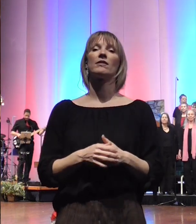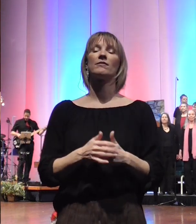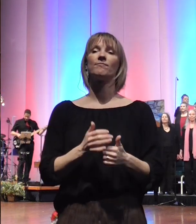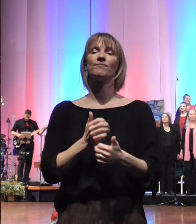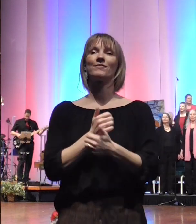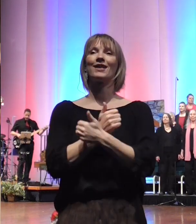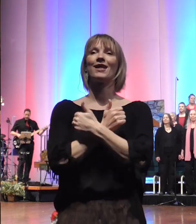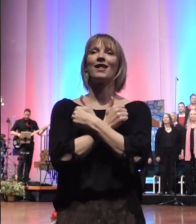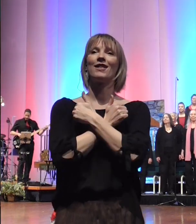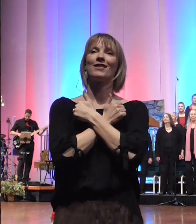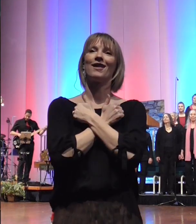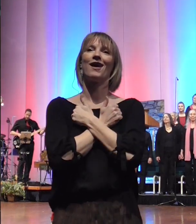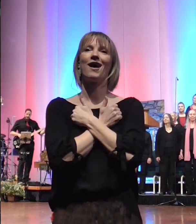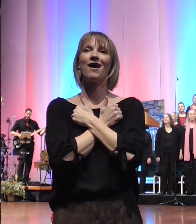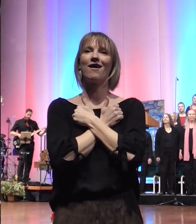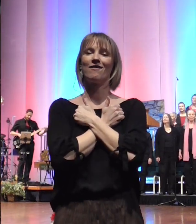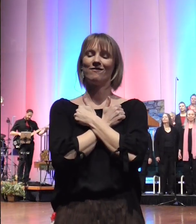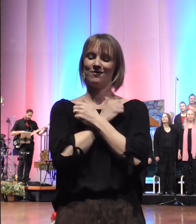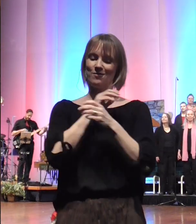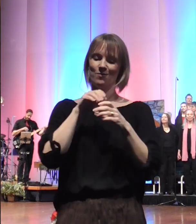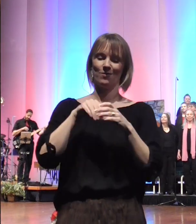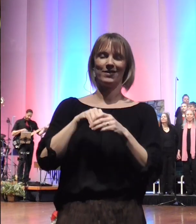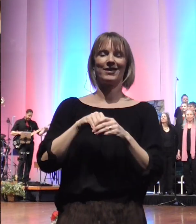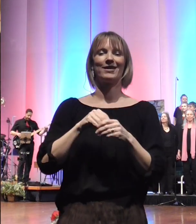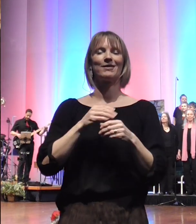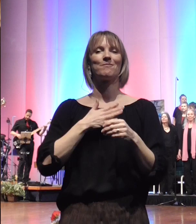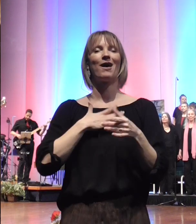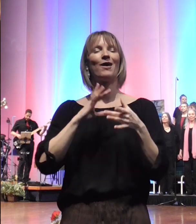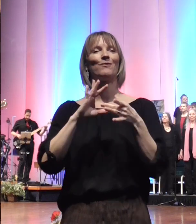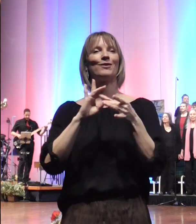Love in the words I say,